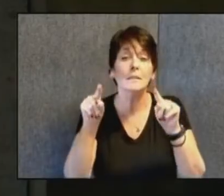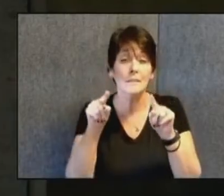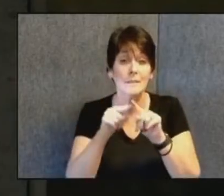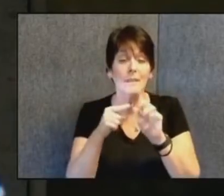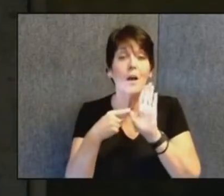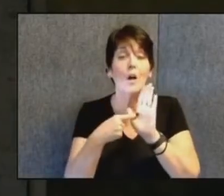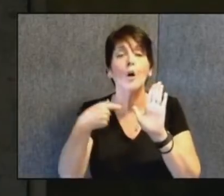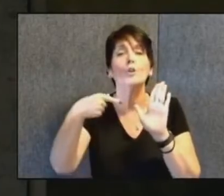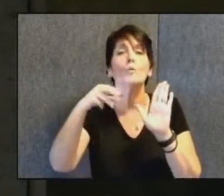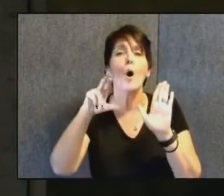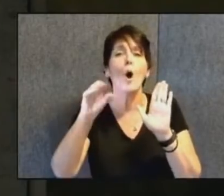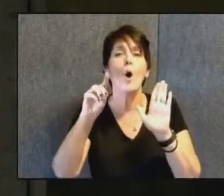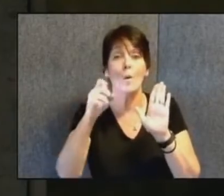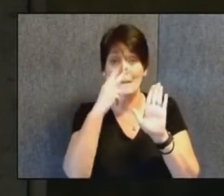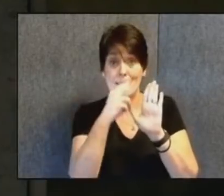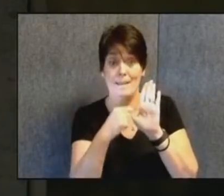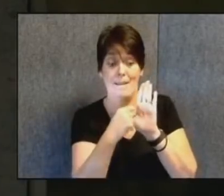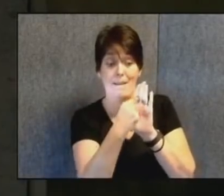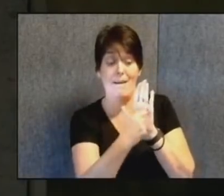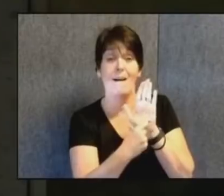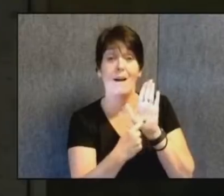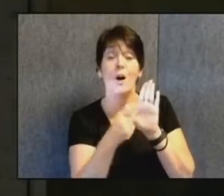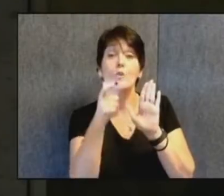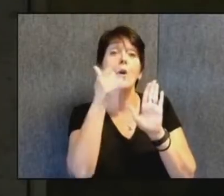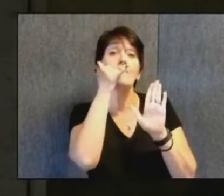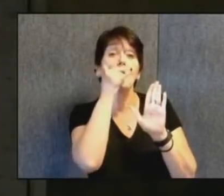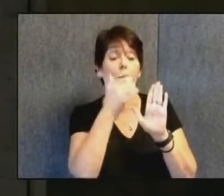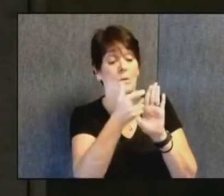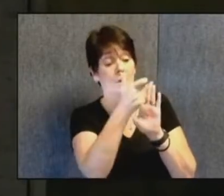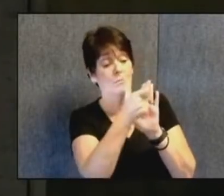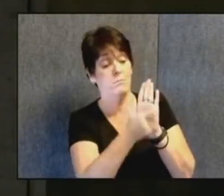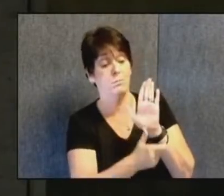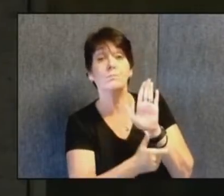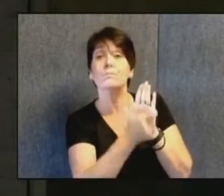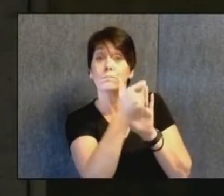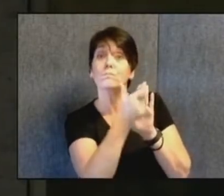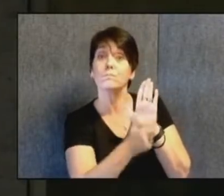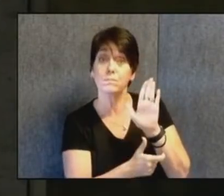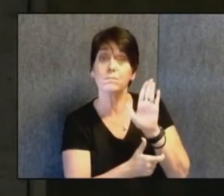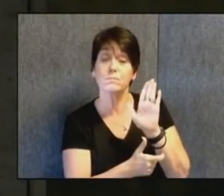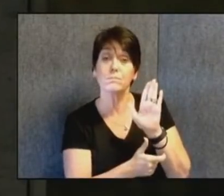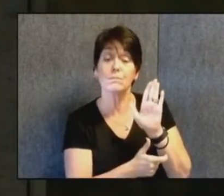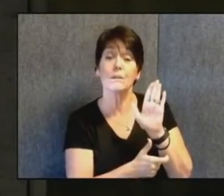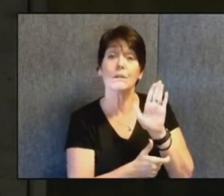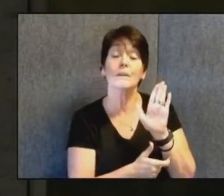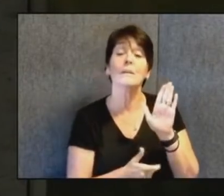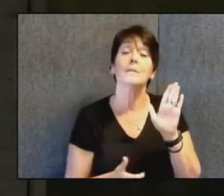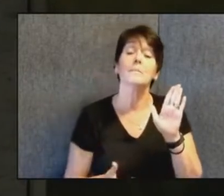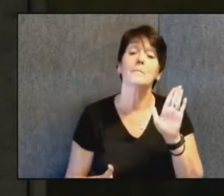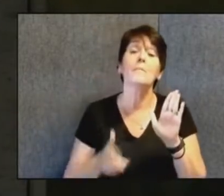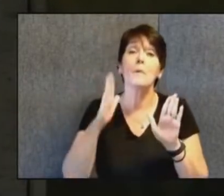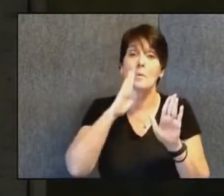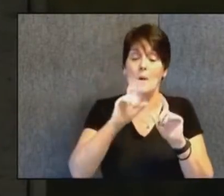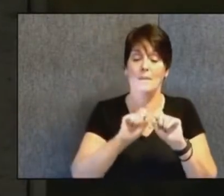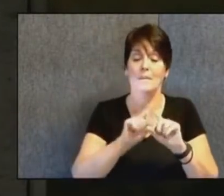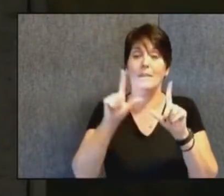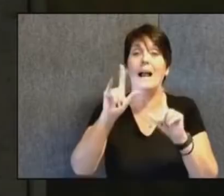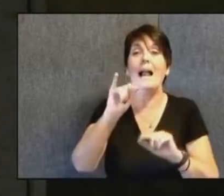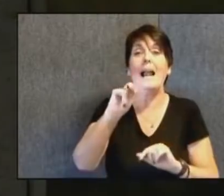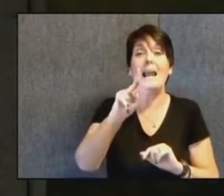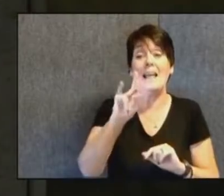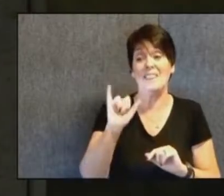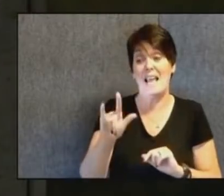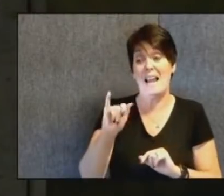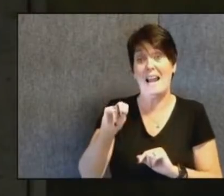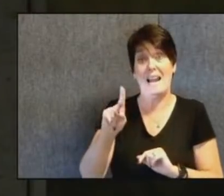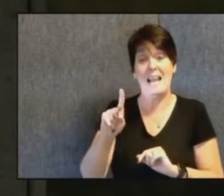It's called a QR code. And if you scan your phone over that, you can do it on your computer, you can do it on a hard copy piece of paper. It's going to populate a link tree. This link